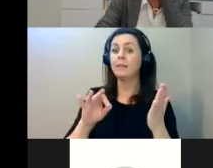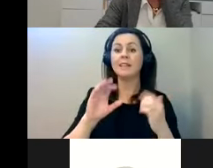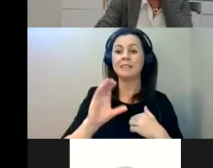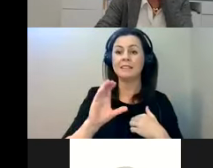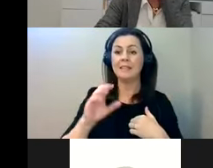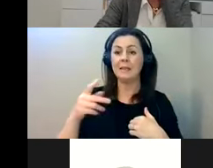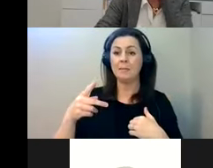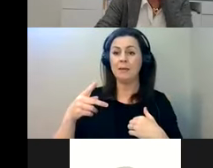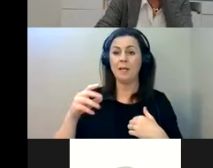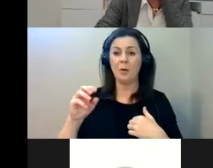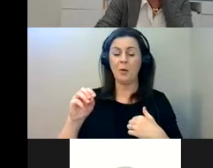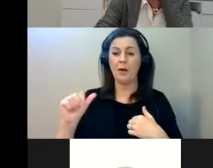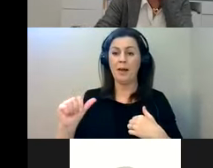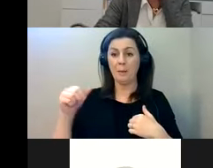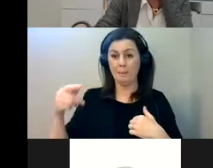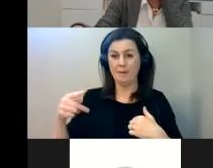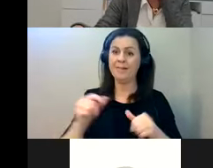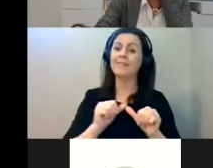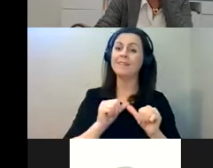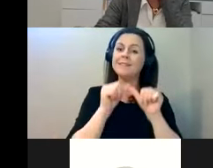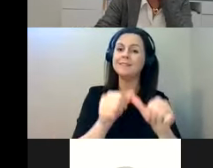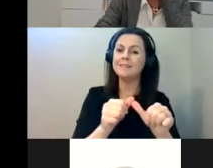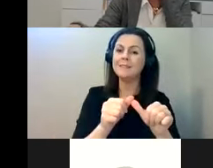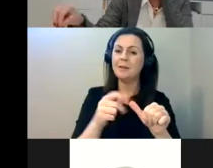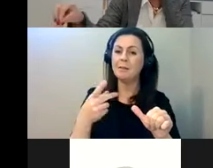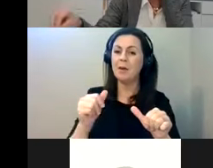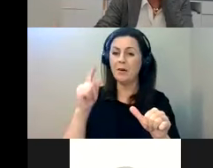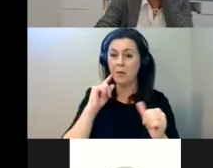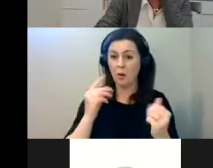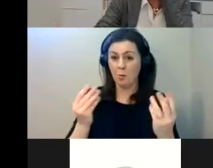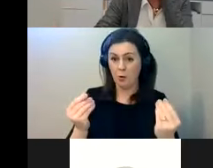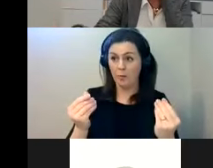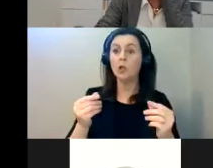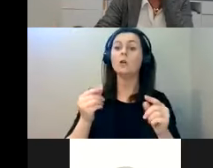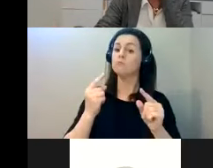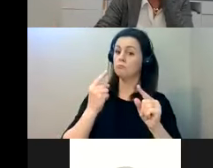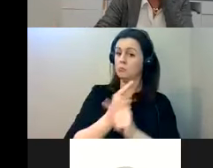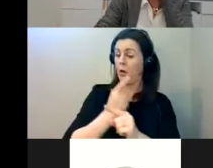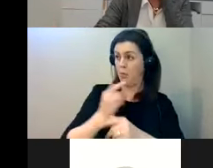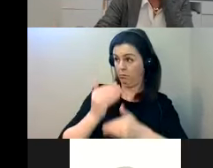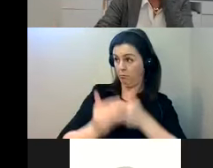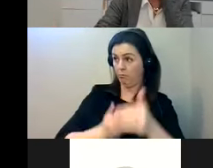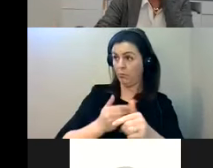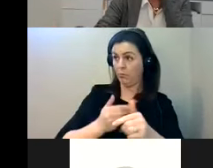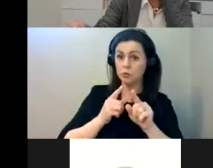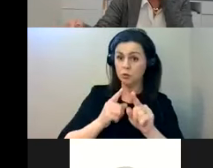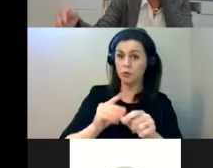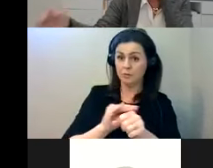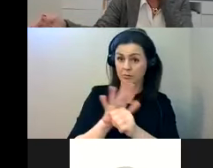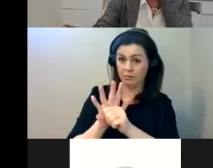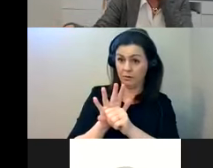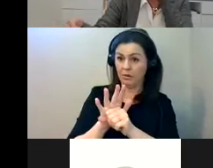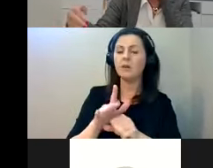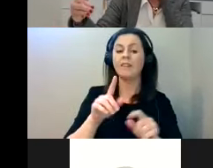for done properly during the pandemic, compliant with the emergency order, it will